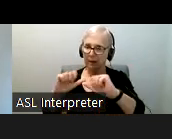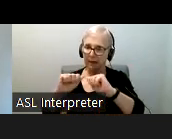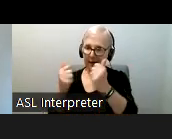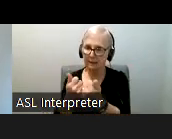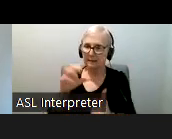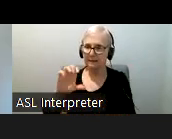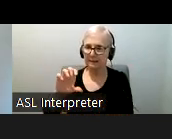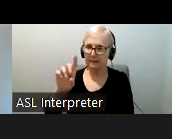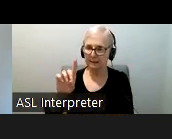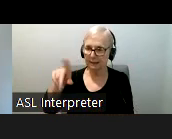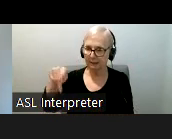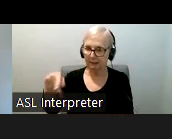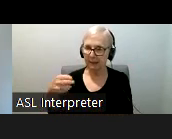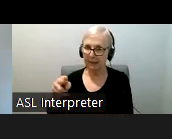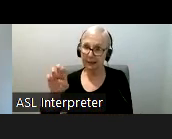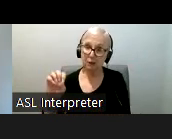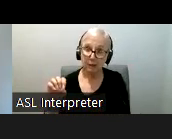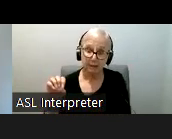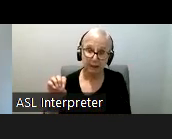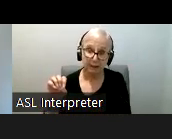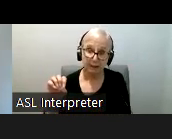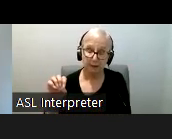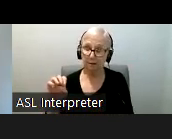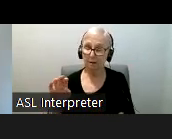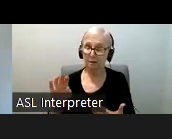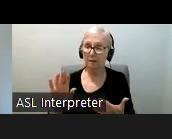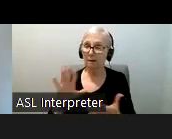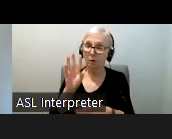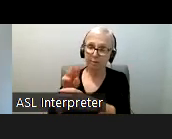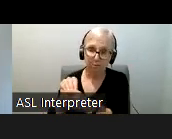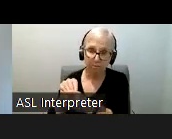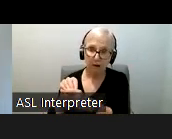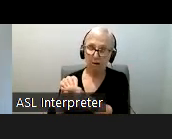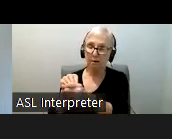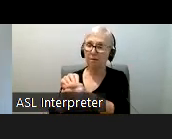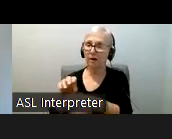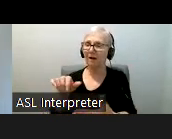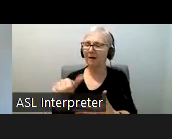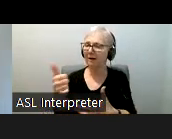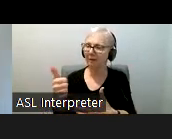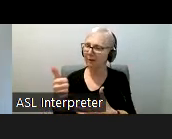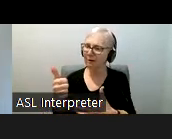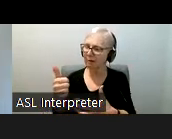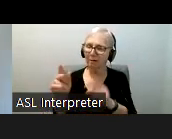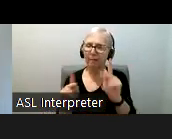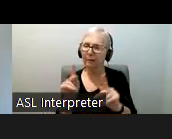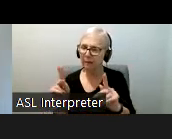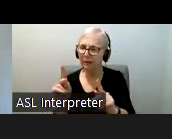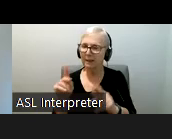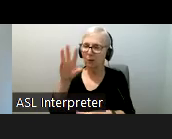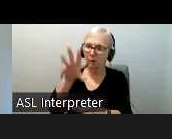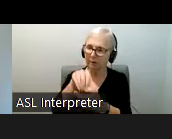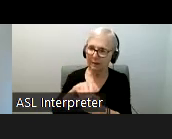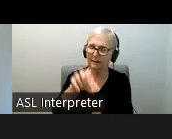CDPHE, potentially, sometimes we are involved with HICPA or other folks within